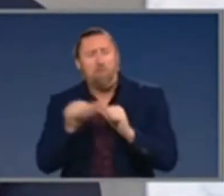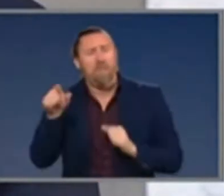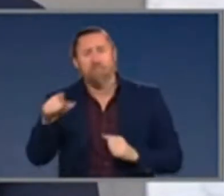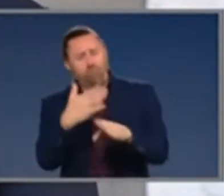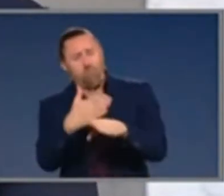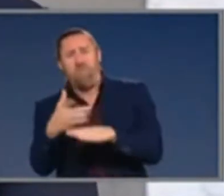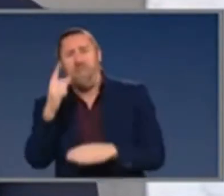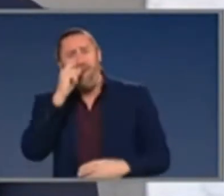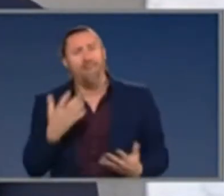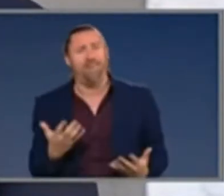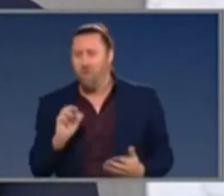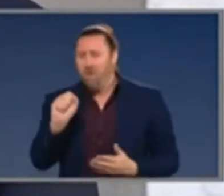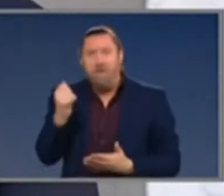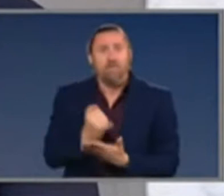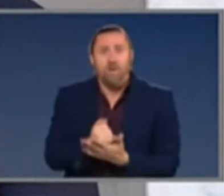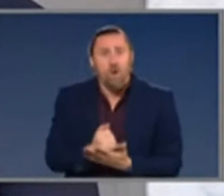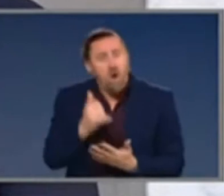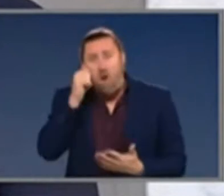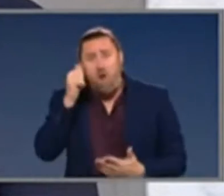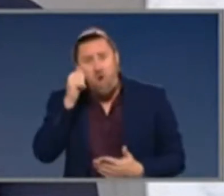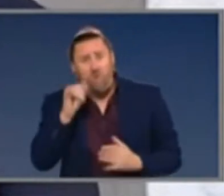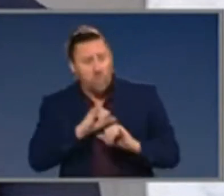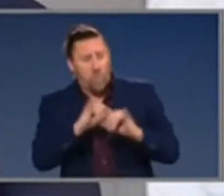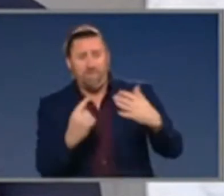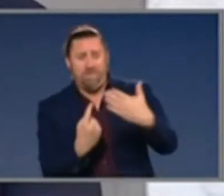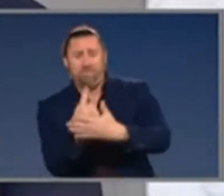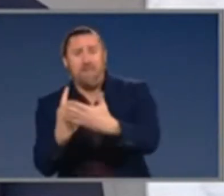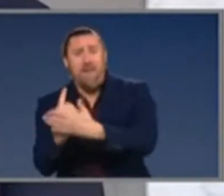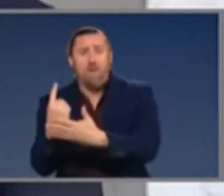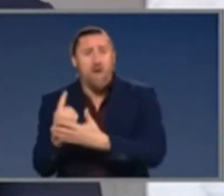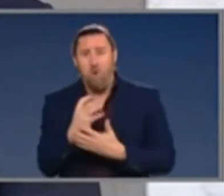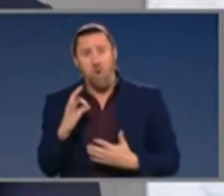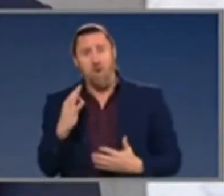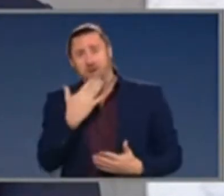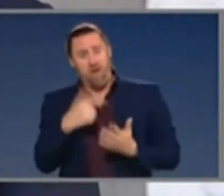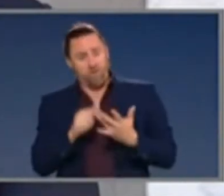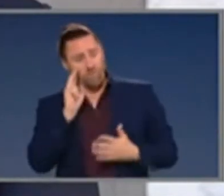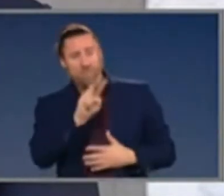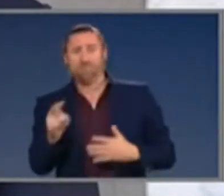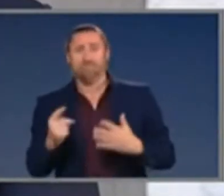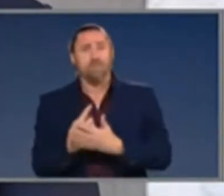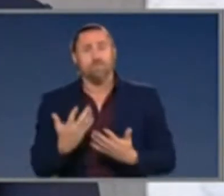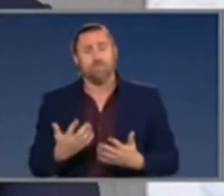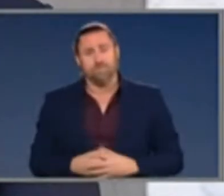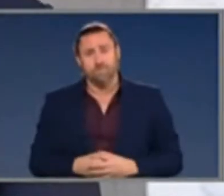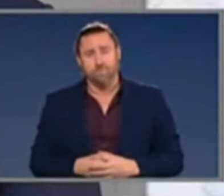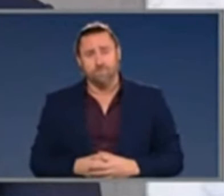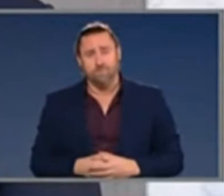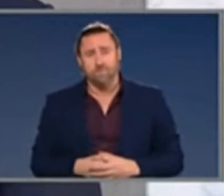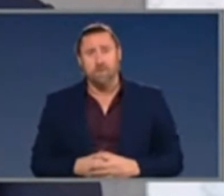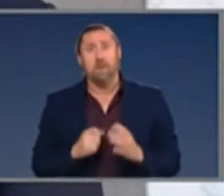is very distressing what those events led to. And so what you're seeing, David, is